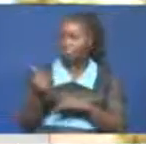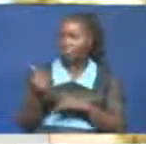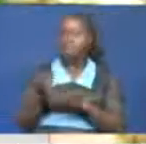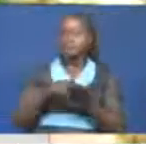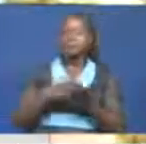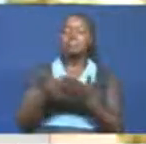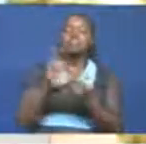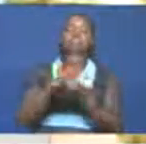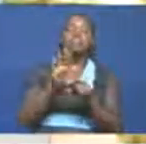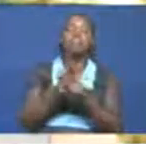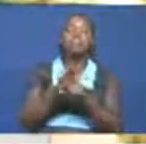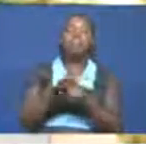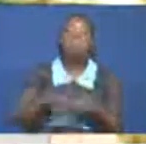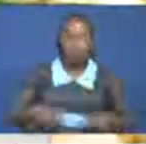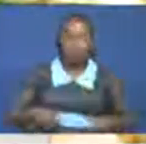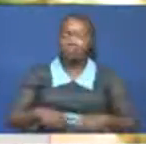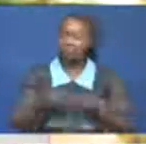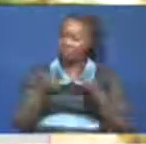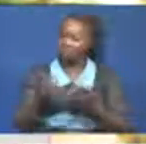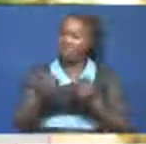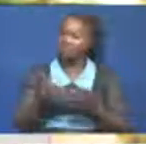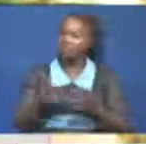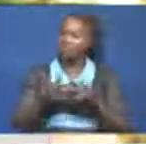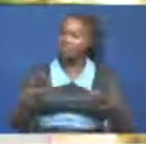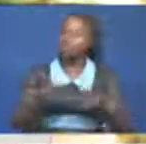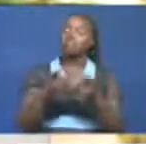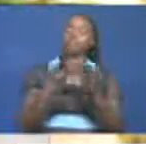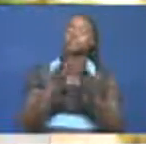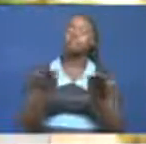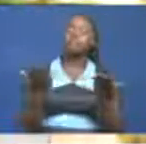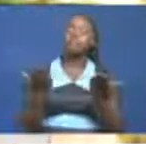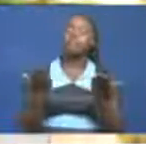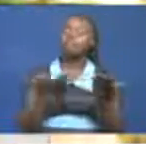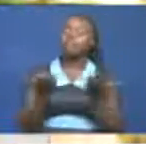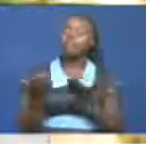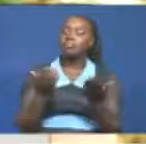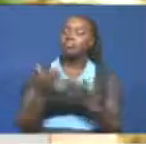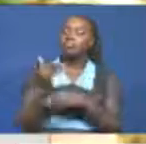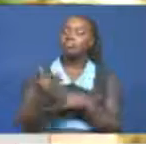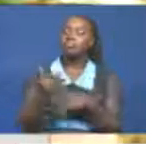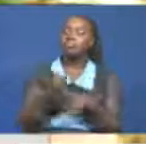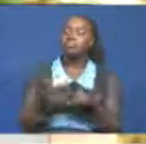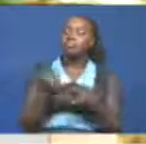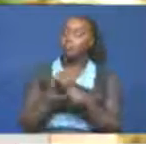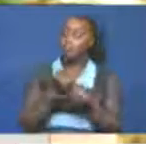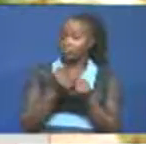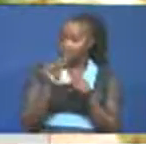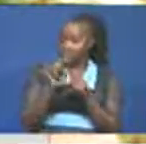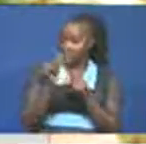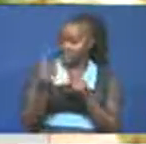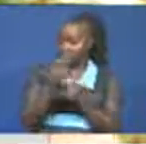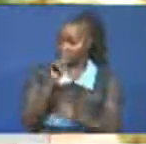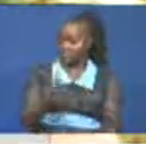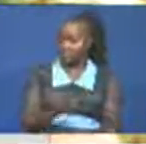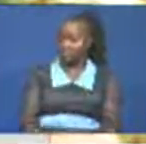We have a bulging youth. We have the land. This is where we are going to do business next. But are we doing business with each other?